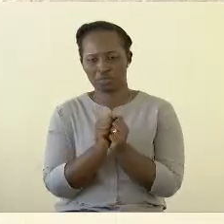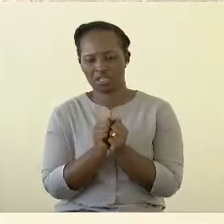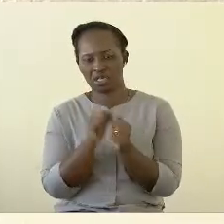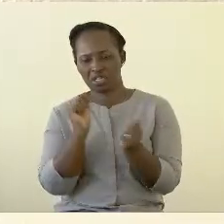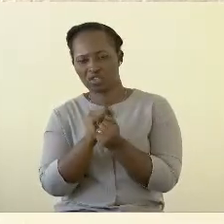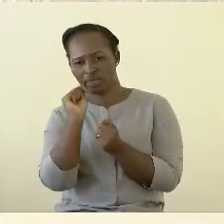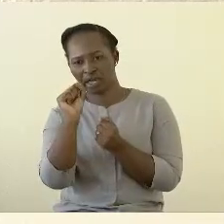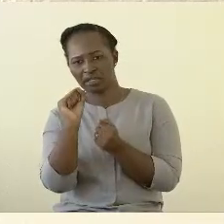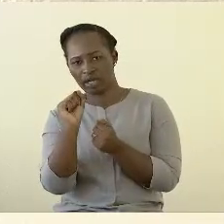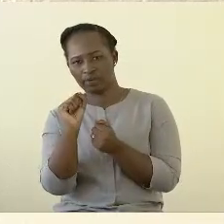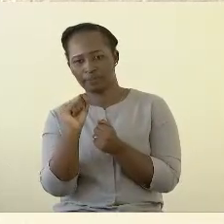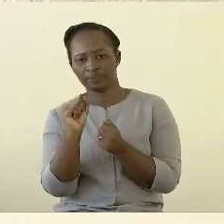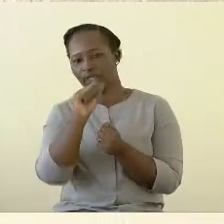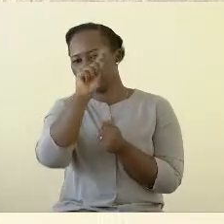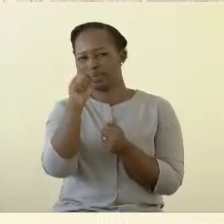2,